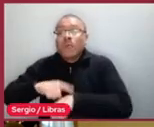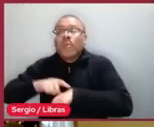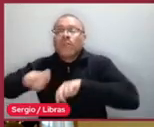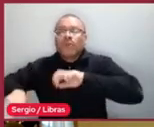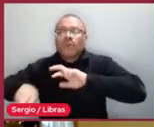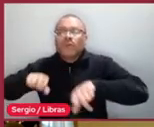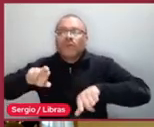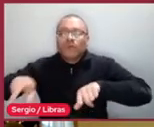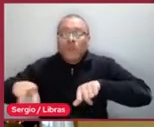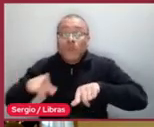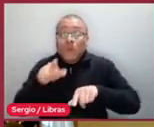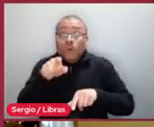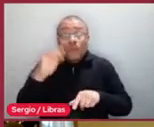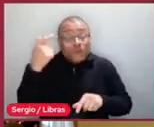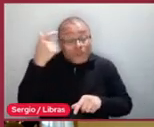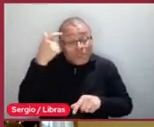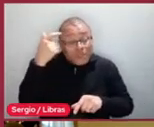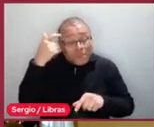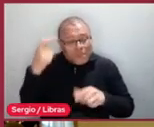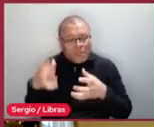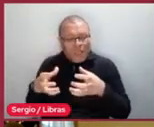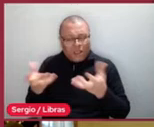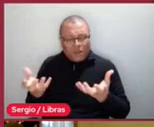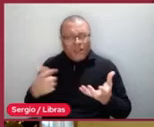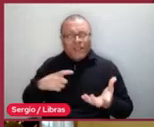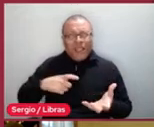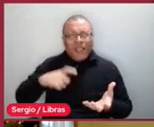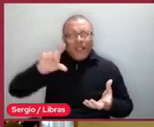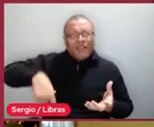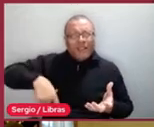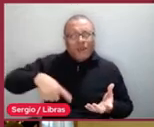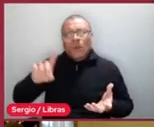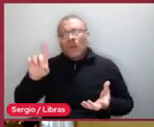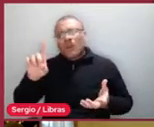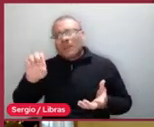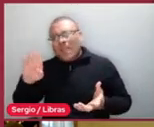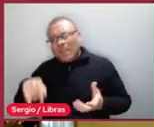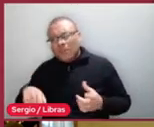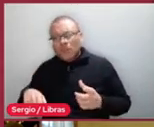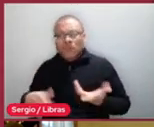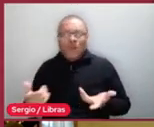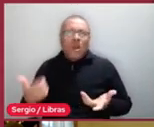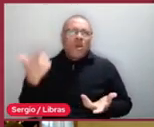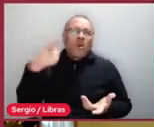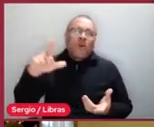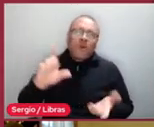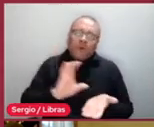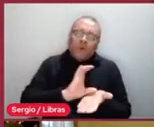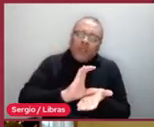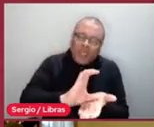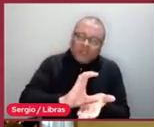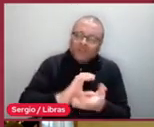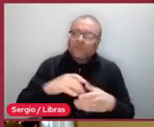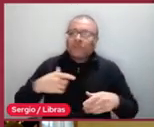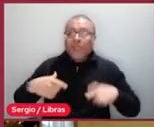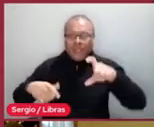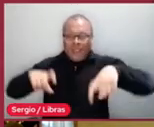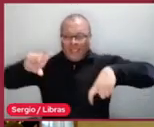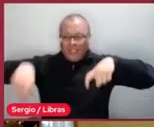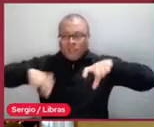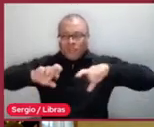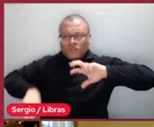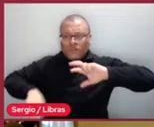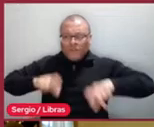And when you purchase something with cards, the transaction will stay in a pending